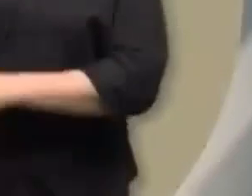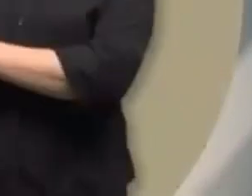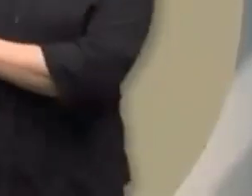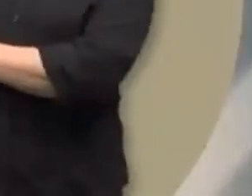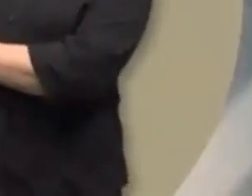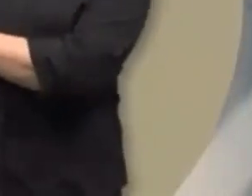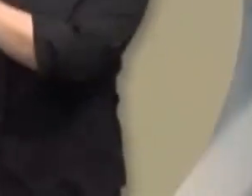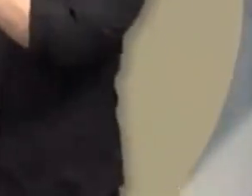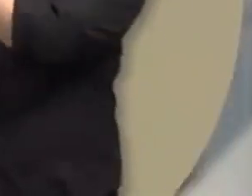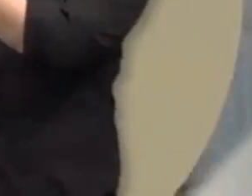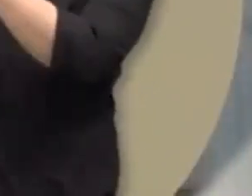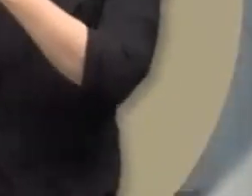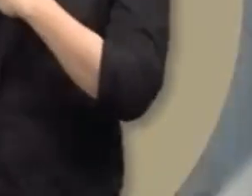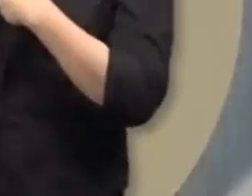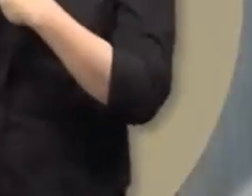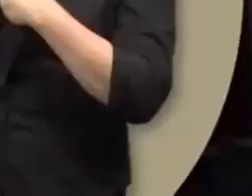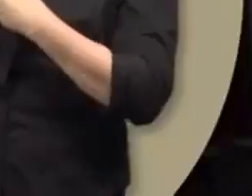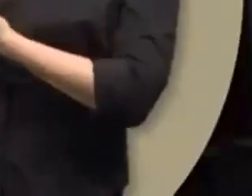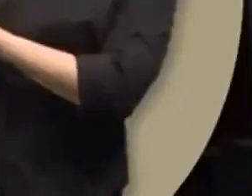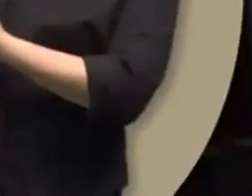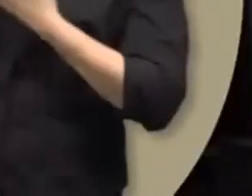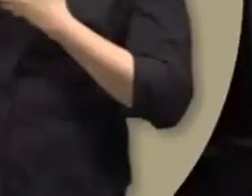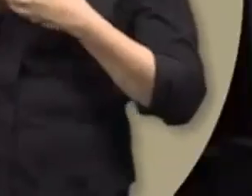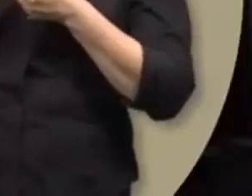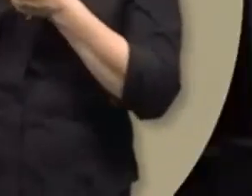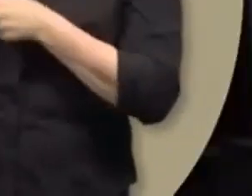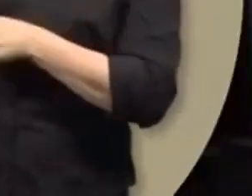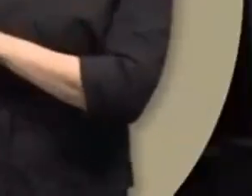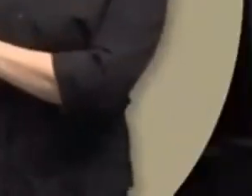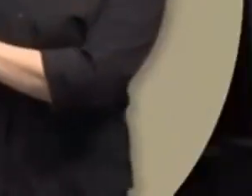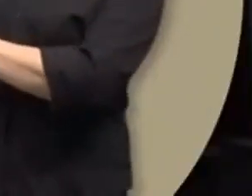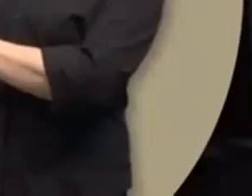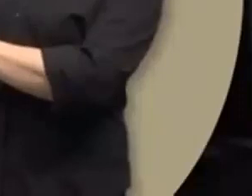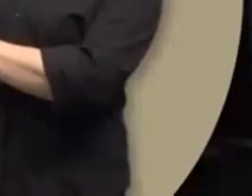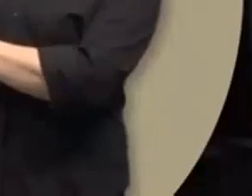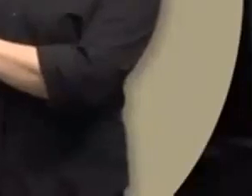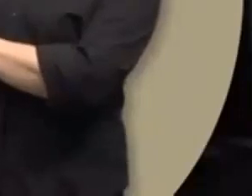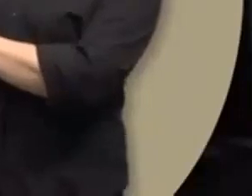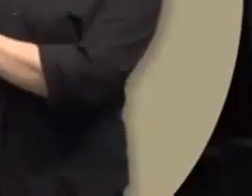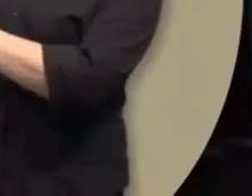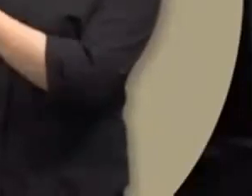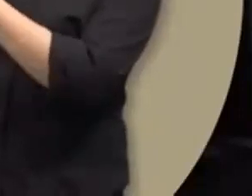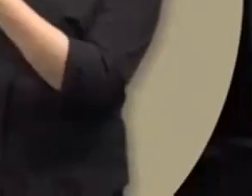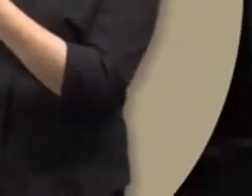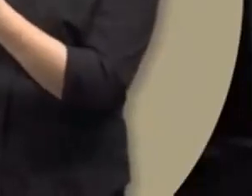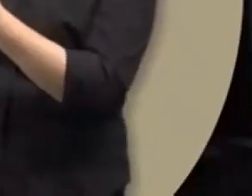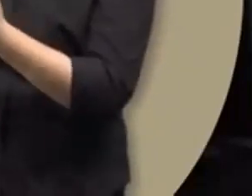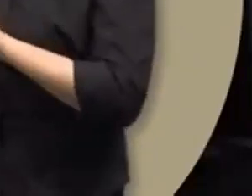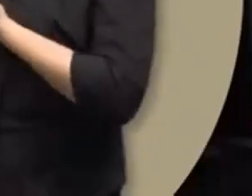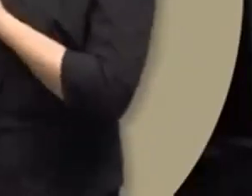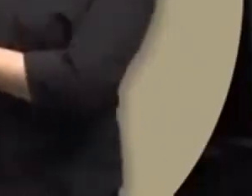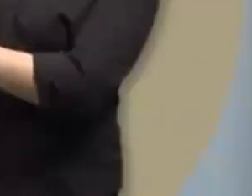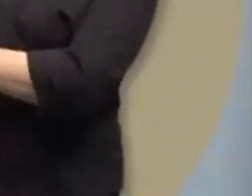It gives me tools that allow me to better manage and understand Guillaume and to better help him with